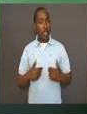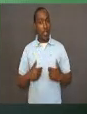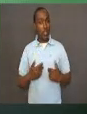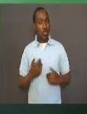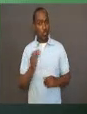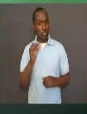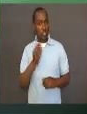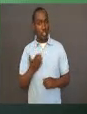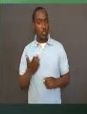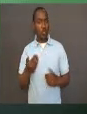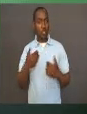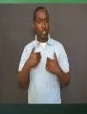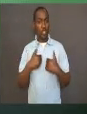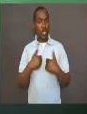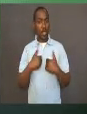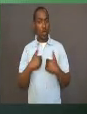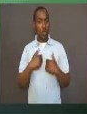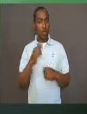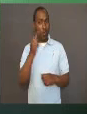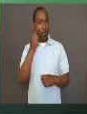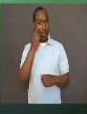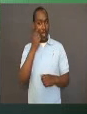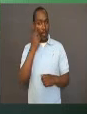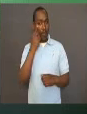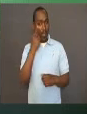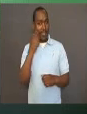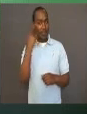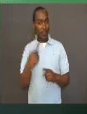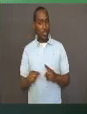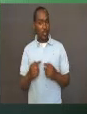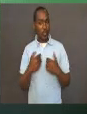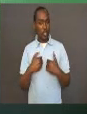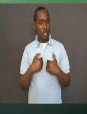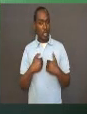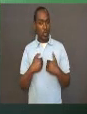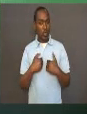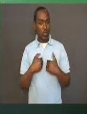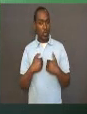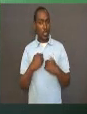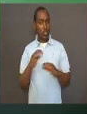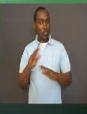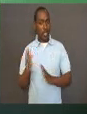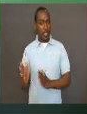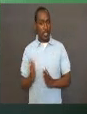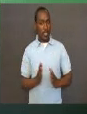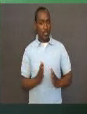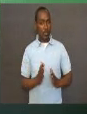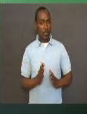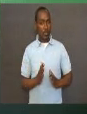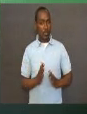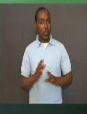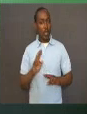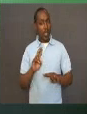that were not visible to the naked eye, he was able to begin